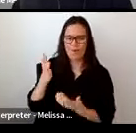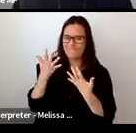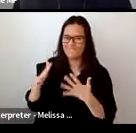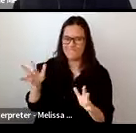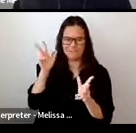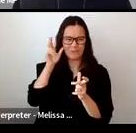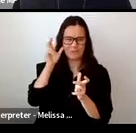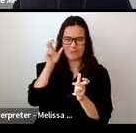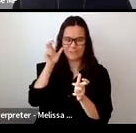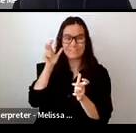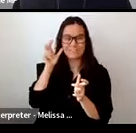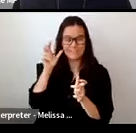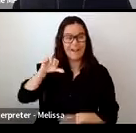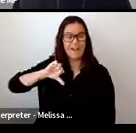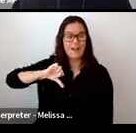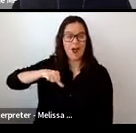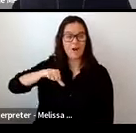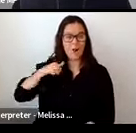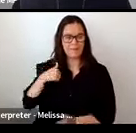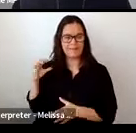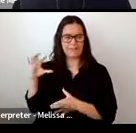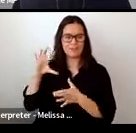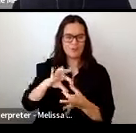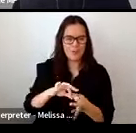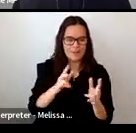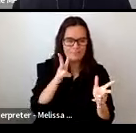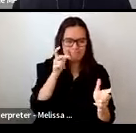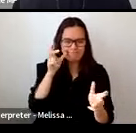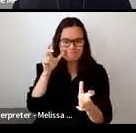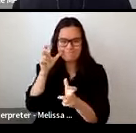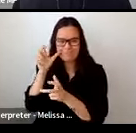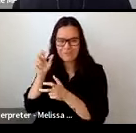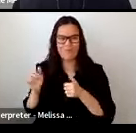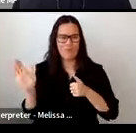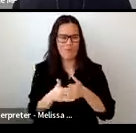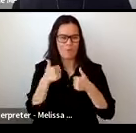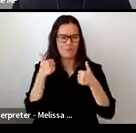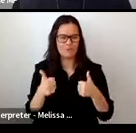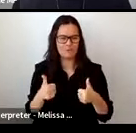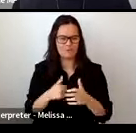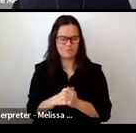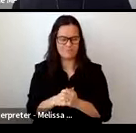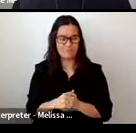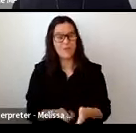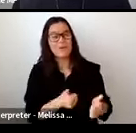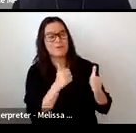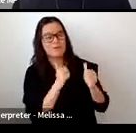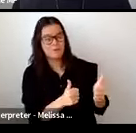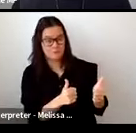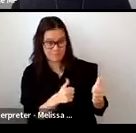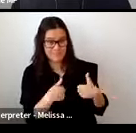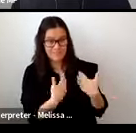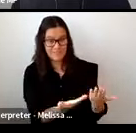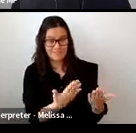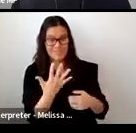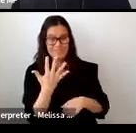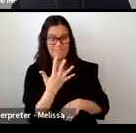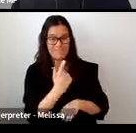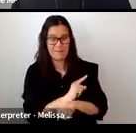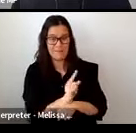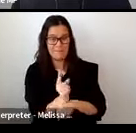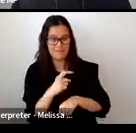I've been with you since 9 o'clock. So that's just fine. Thank you. Oh, wonderful, Don. Look, we have you for 15 minutes.